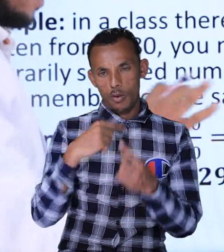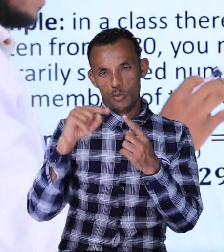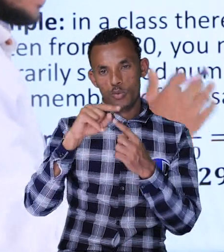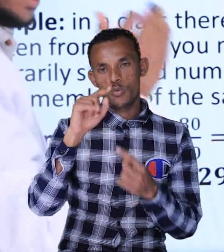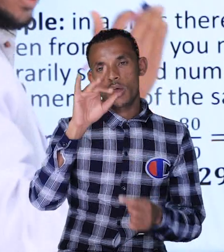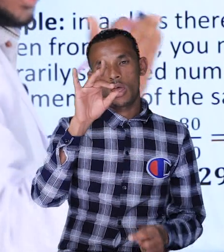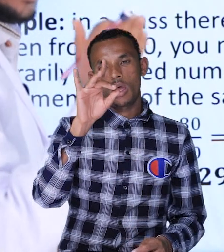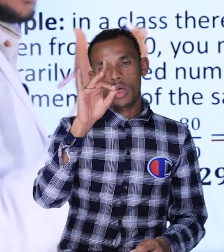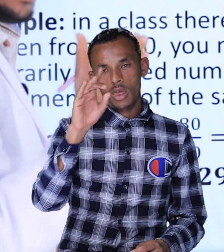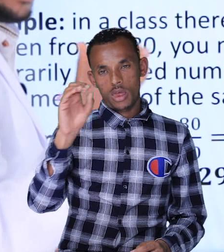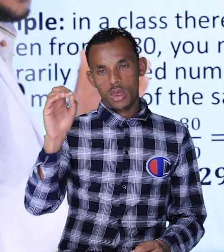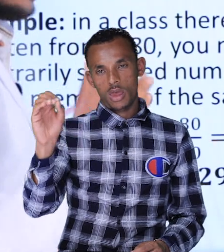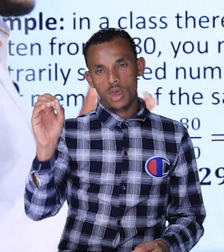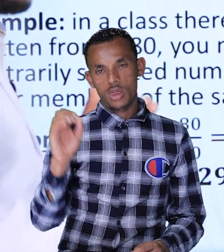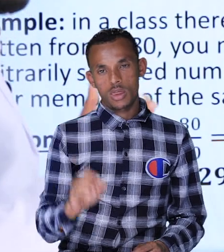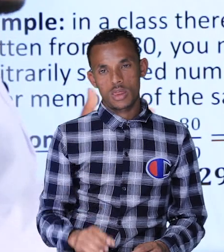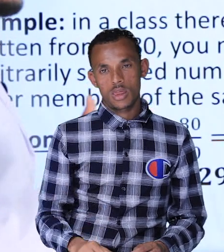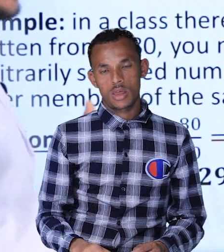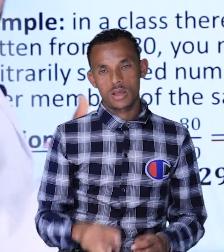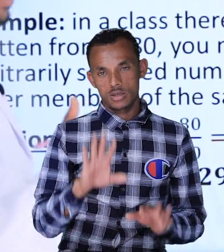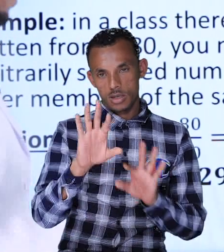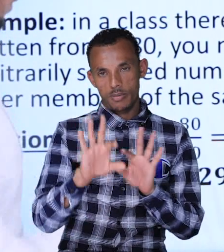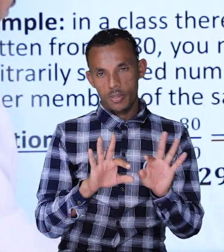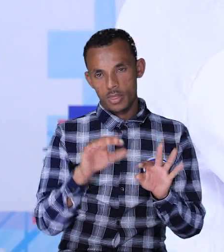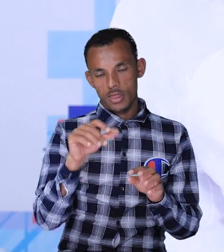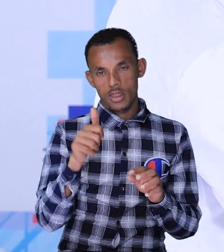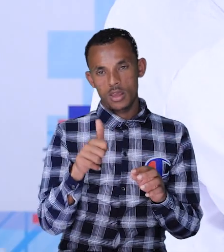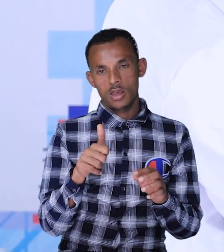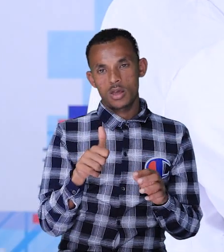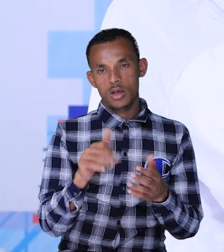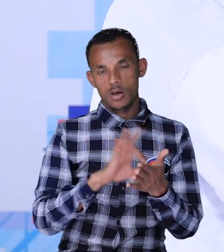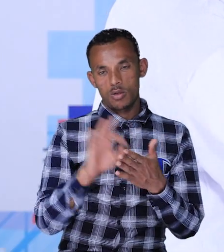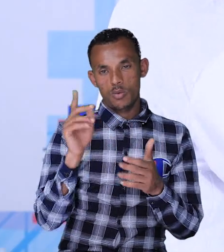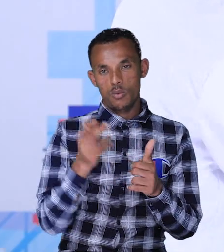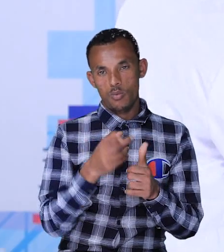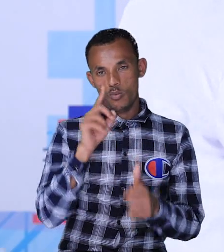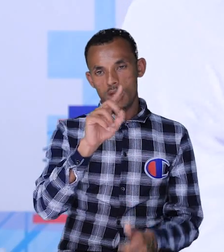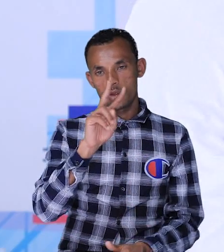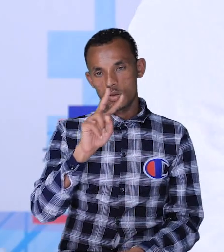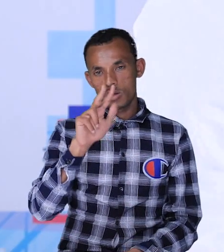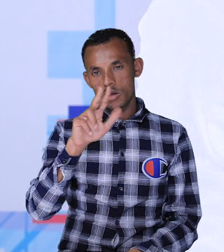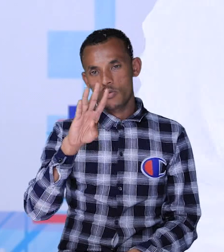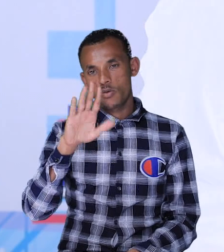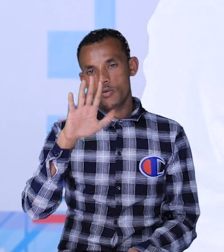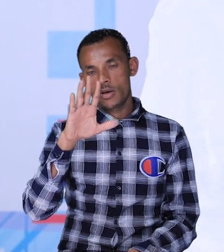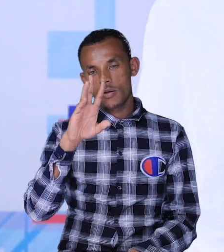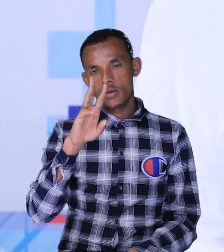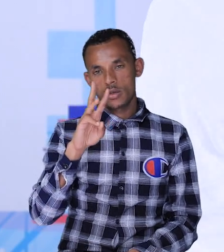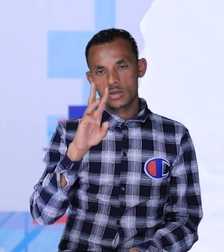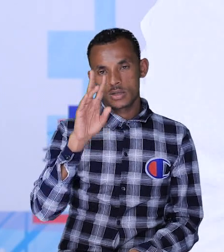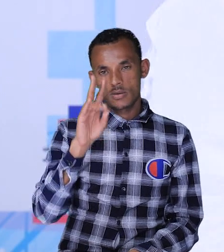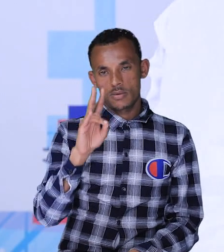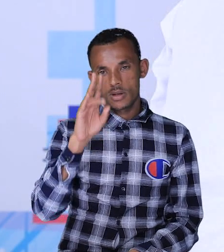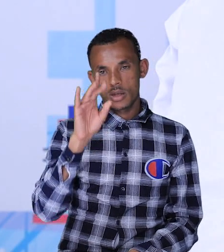get, you proceed this until you get the sample to be 10. So let's count it, 1, 2, 3, 4, 5,